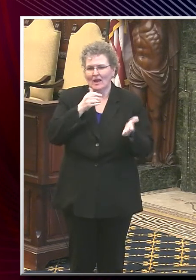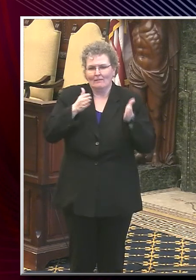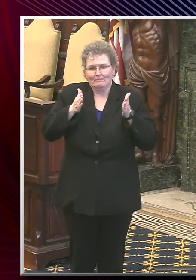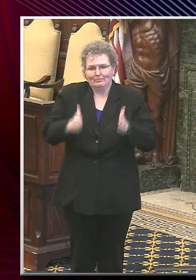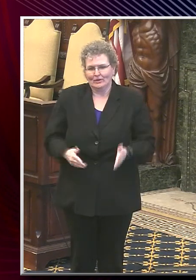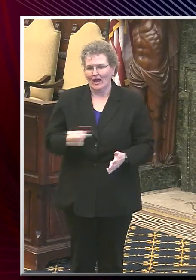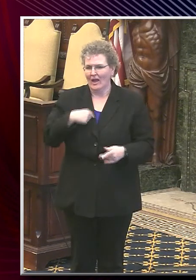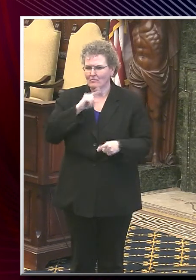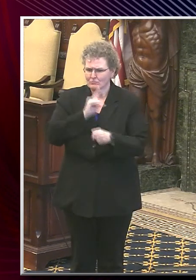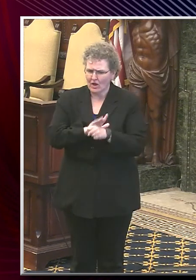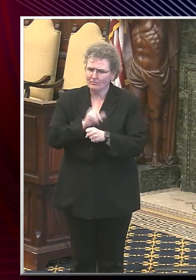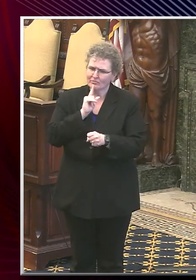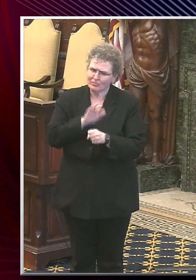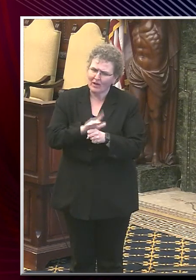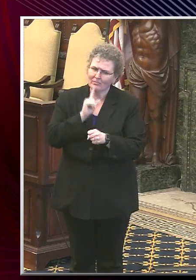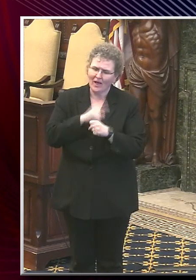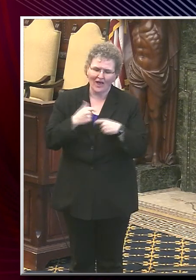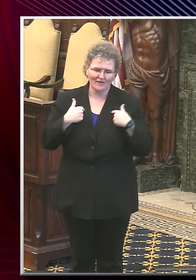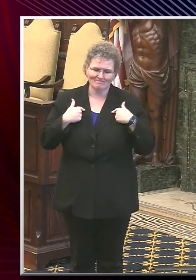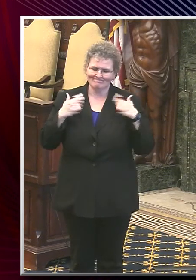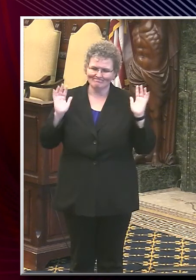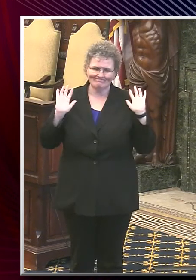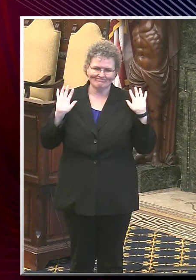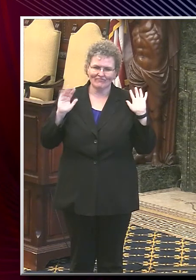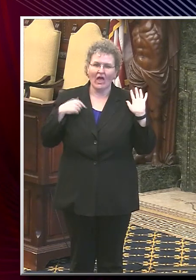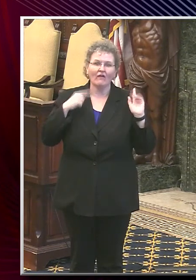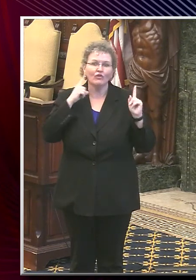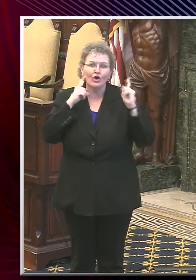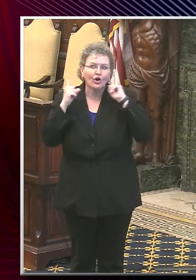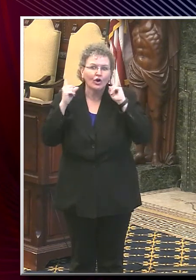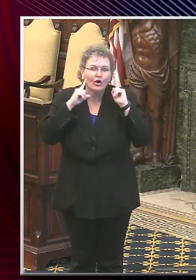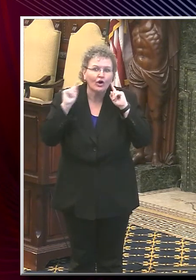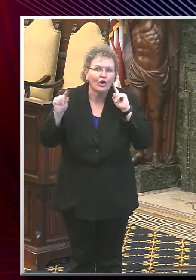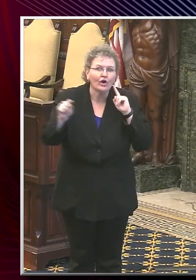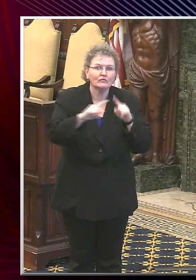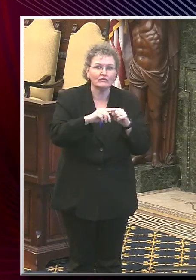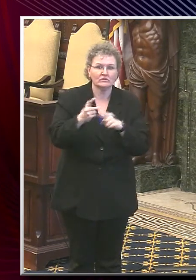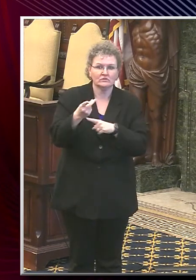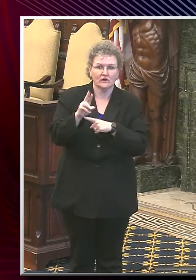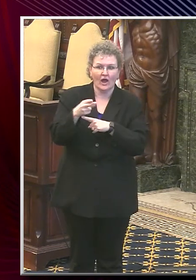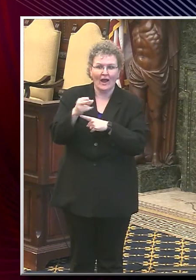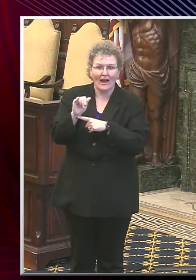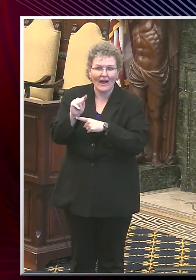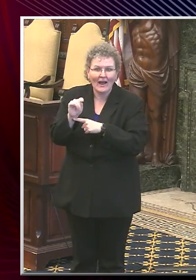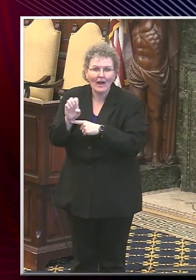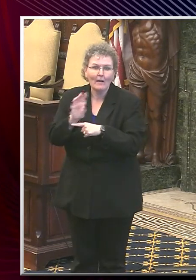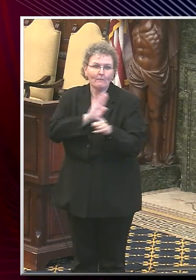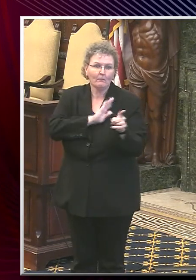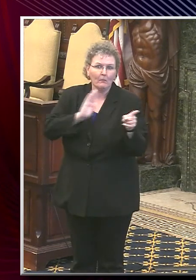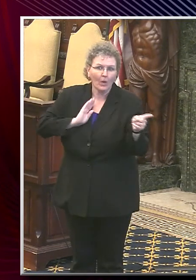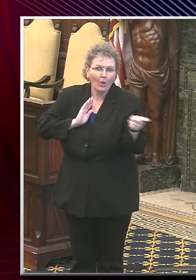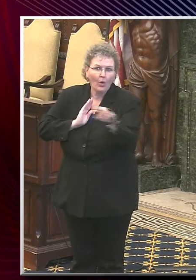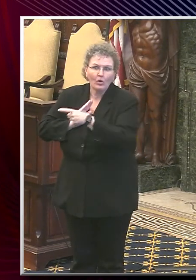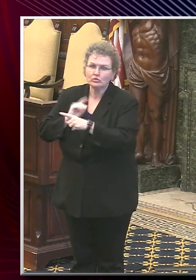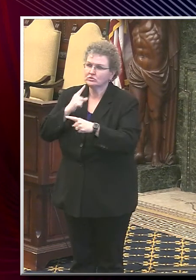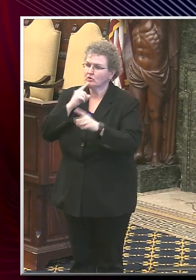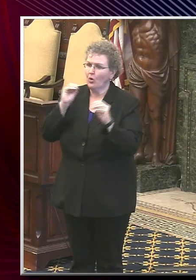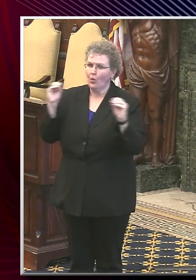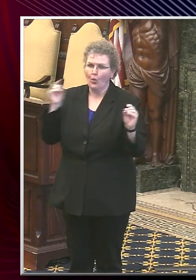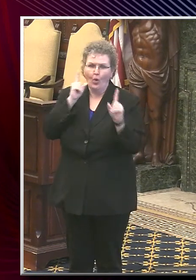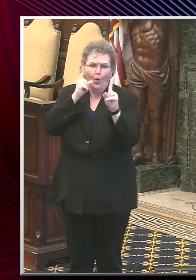promise anything. Everything I've heard from the superintendent and from the board is there's no desire to be punitive.